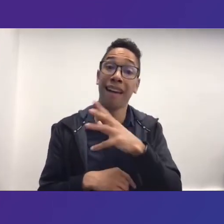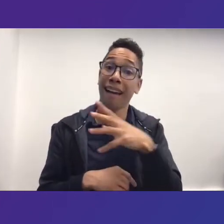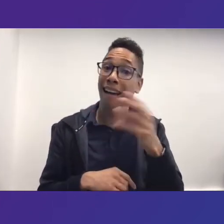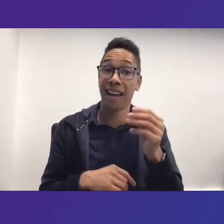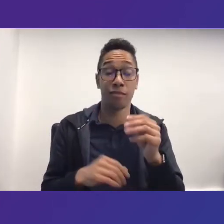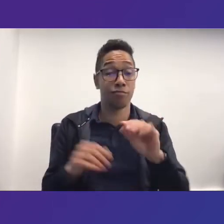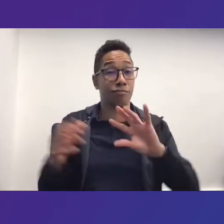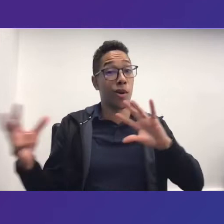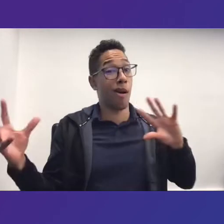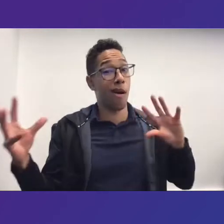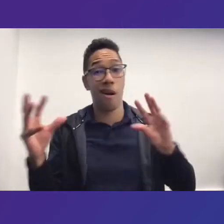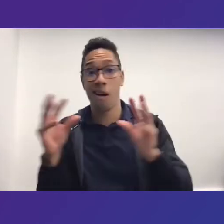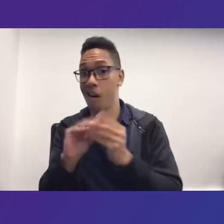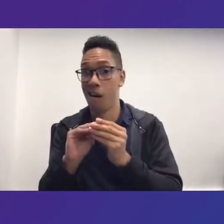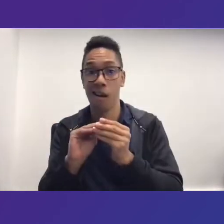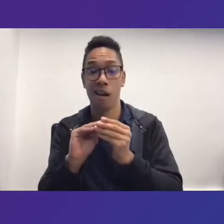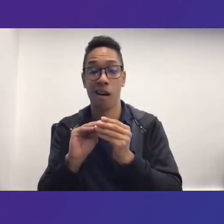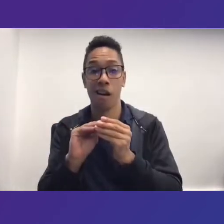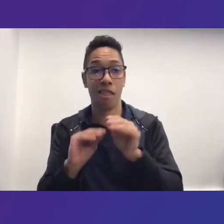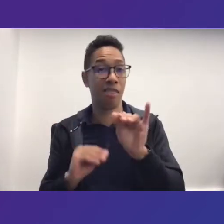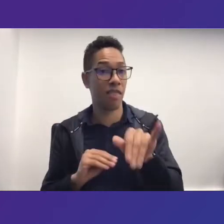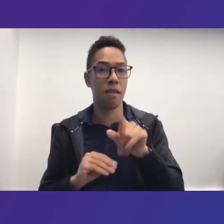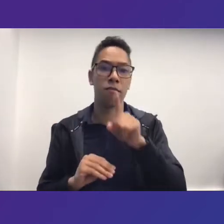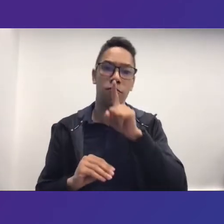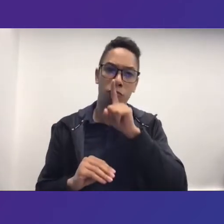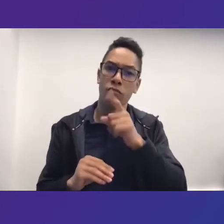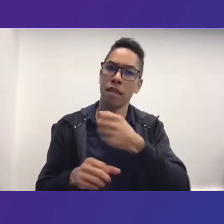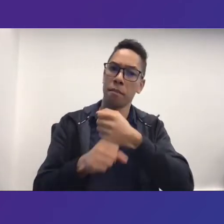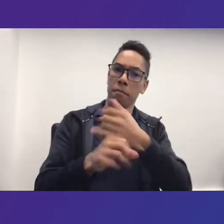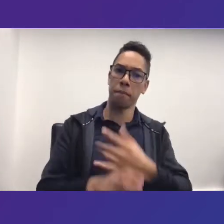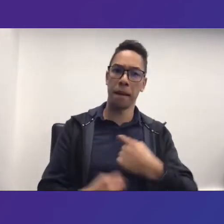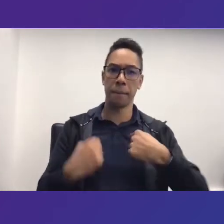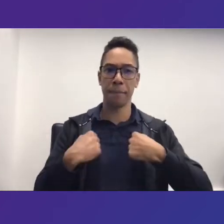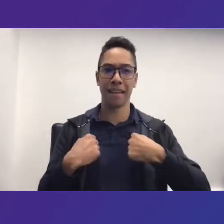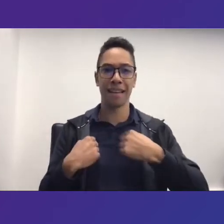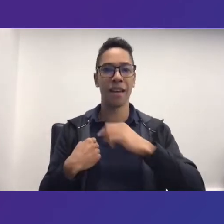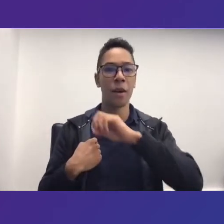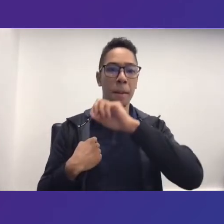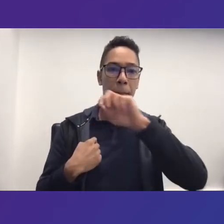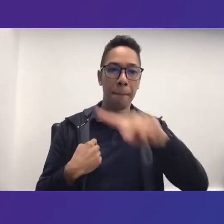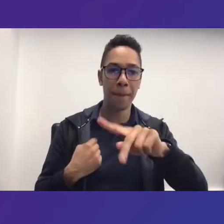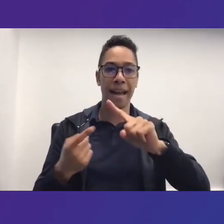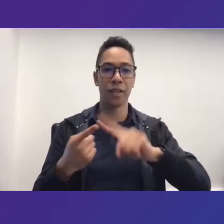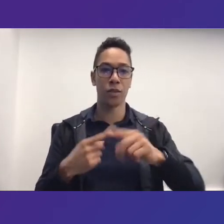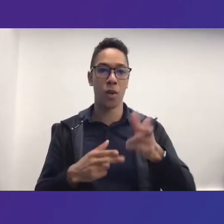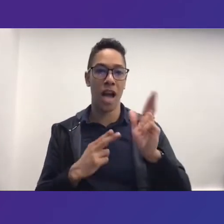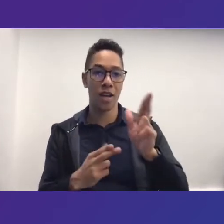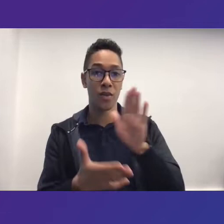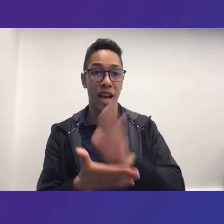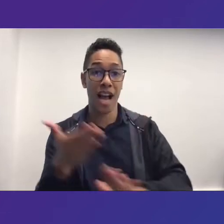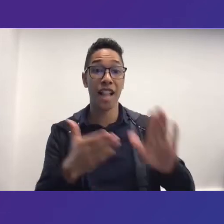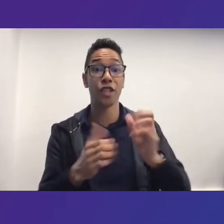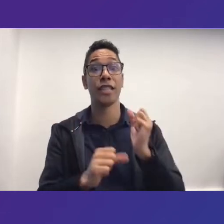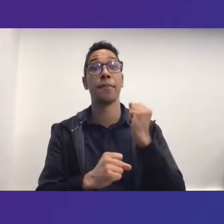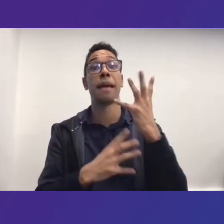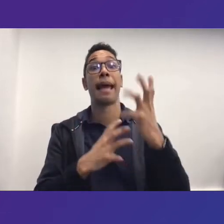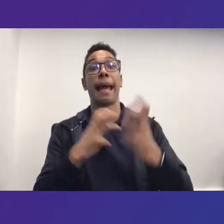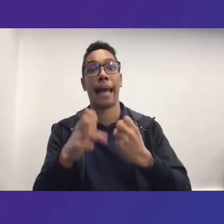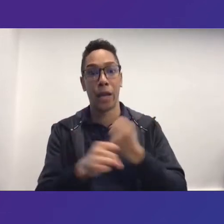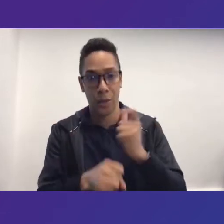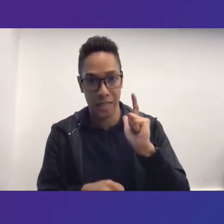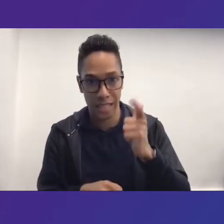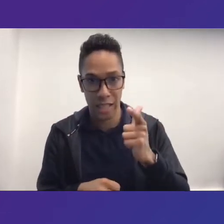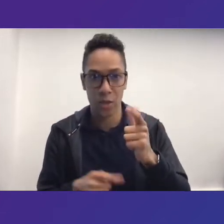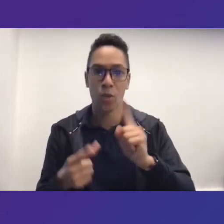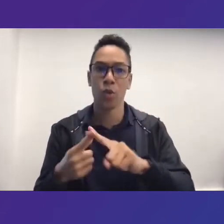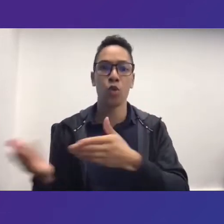all of that, I think, really prepared me to come back to Hunter years later to bring my expertise,